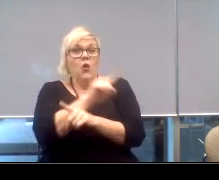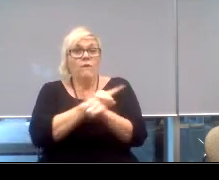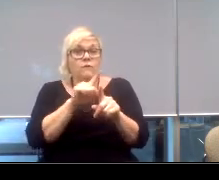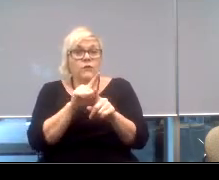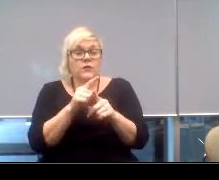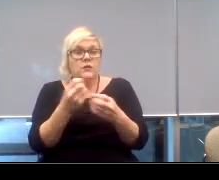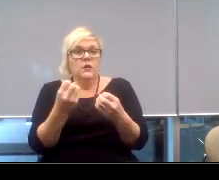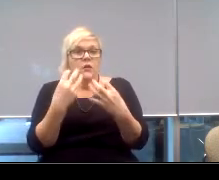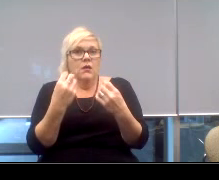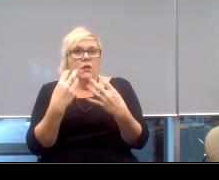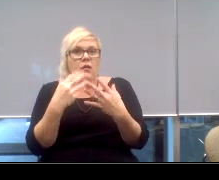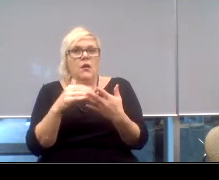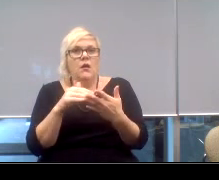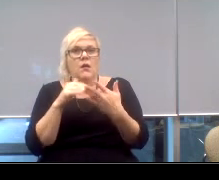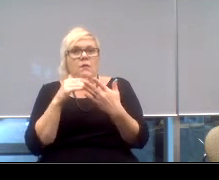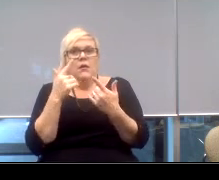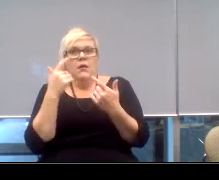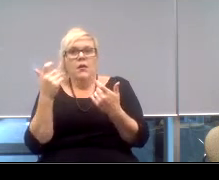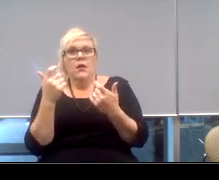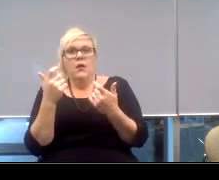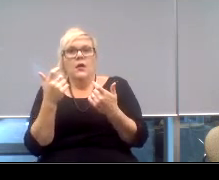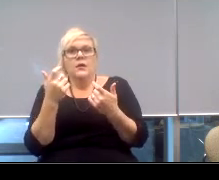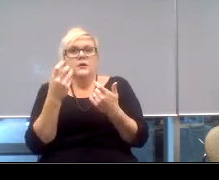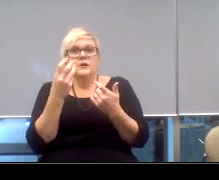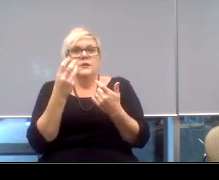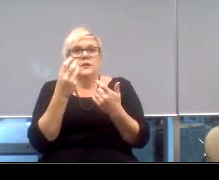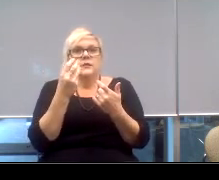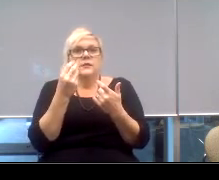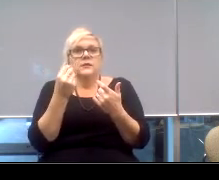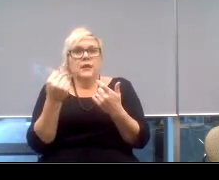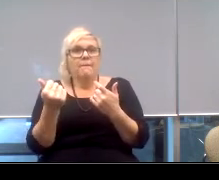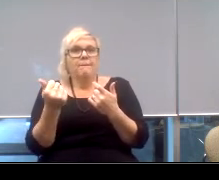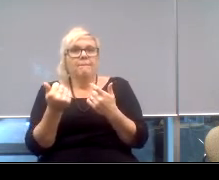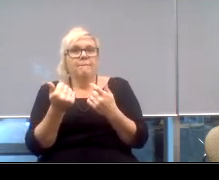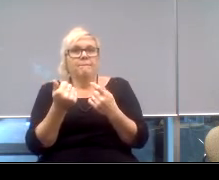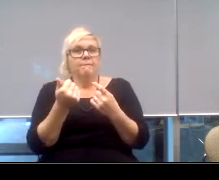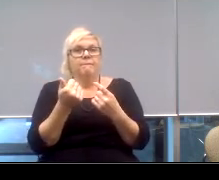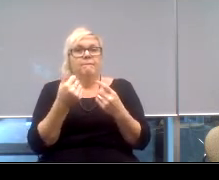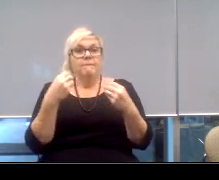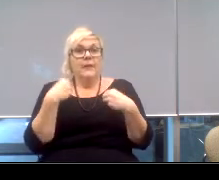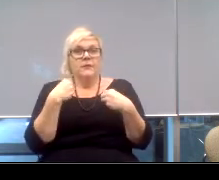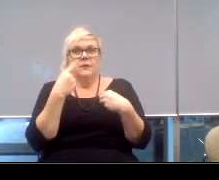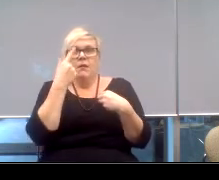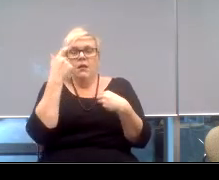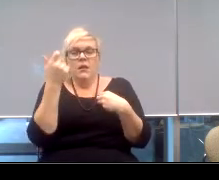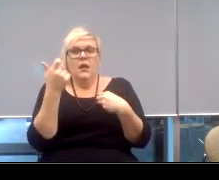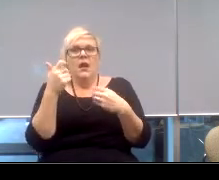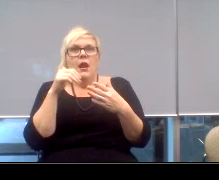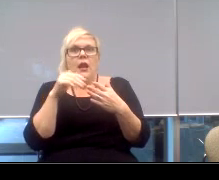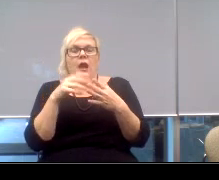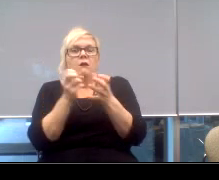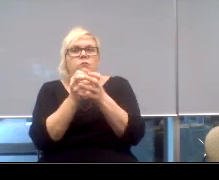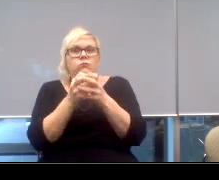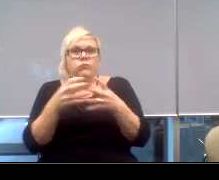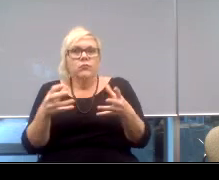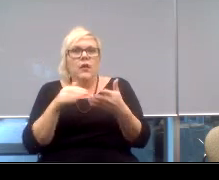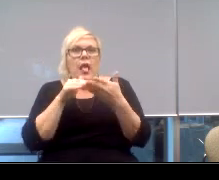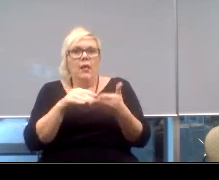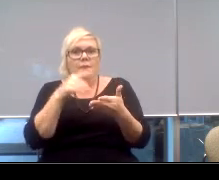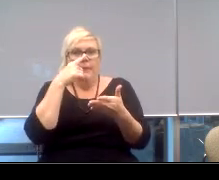new startups. Finalists, including HireUp and Clickability, are now transforming the way many participants address